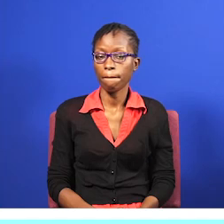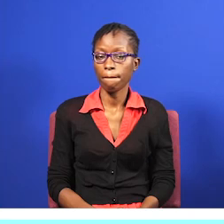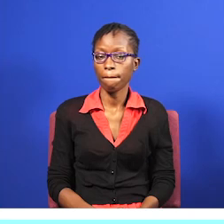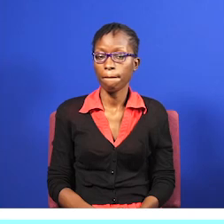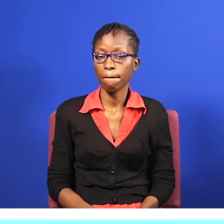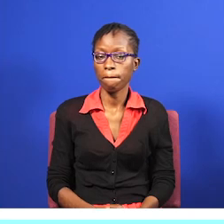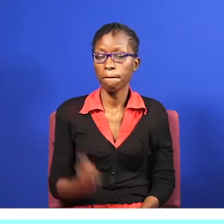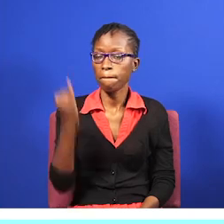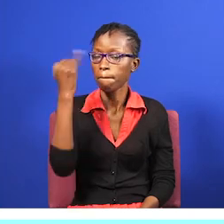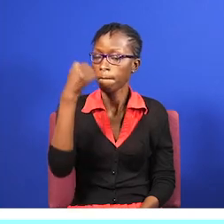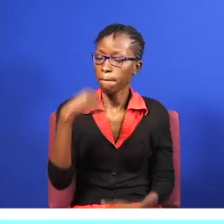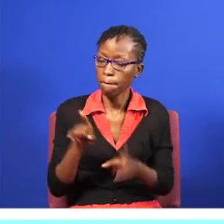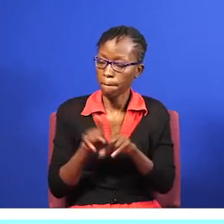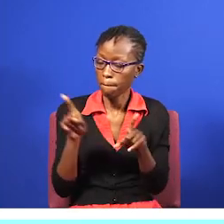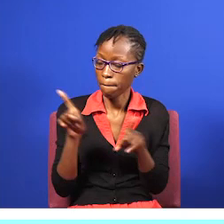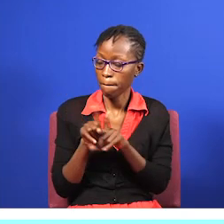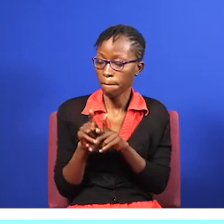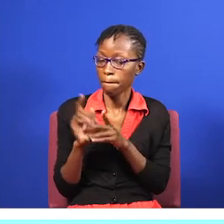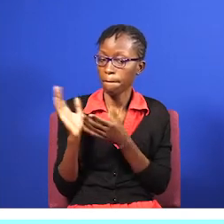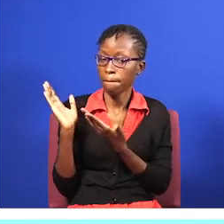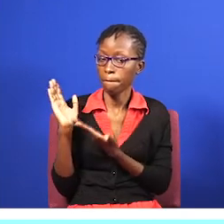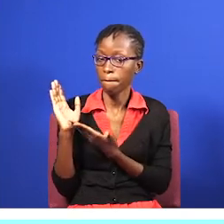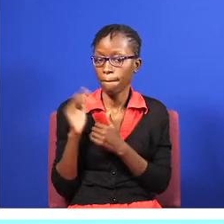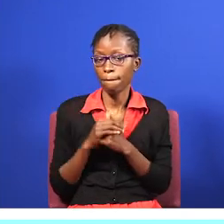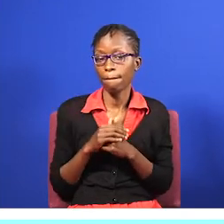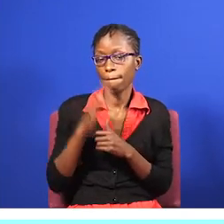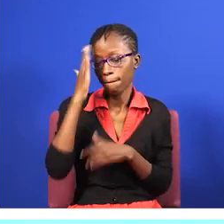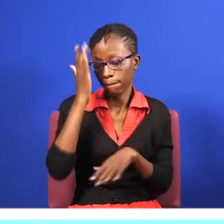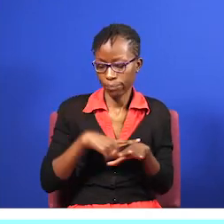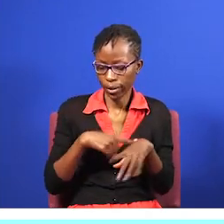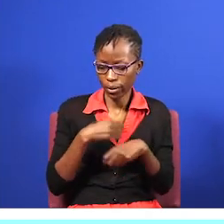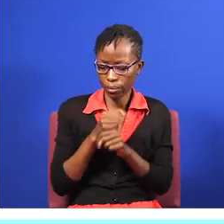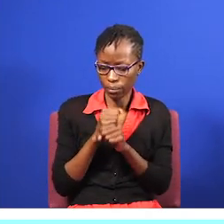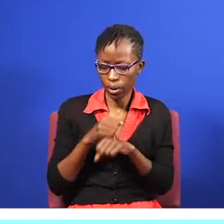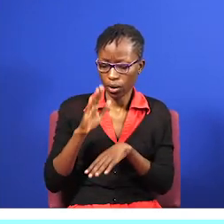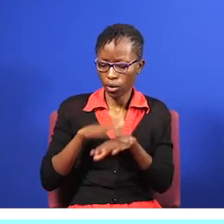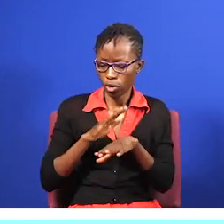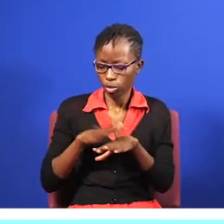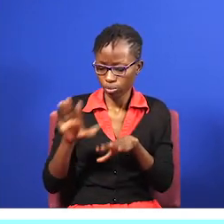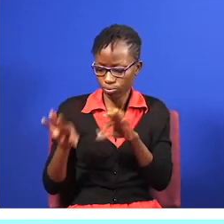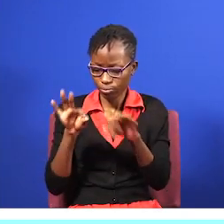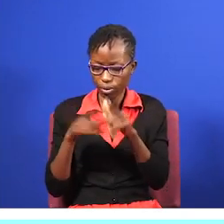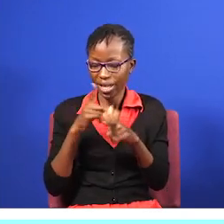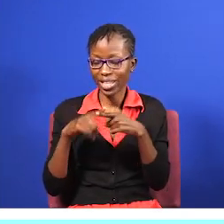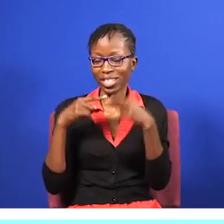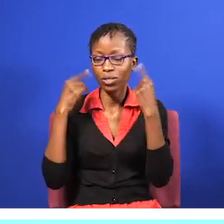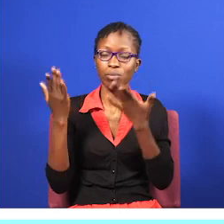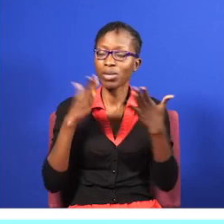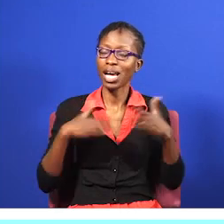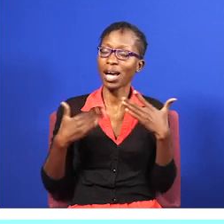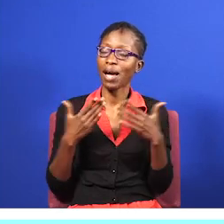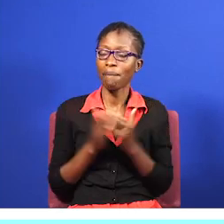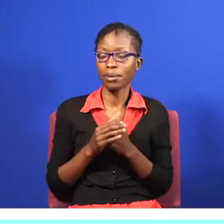smiley face. You know, when you make good choices, you will smile. It brings happiness to you. So